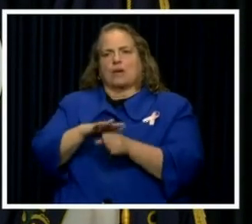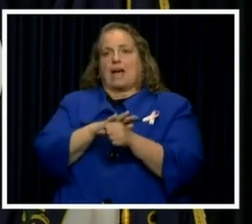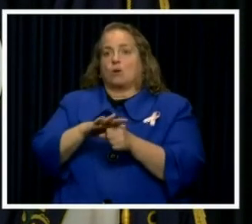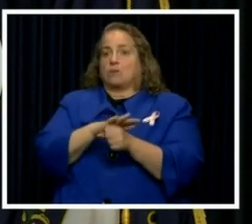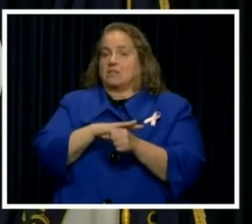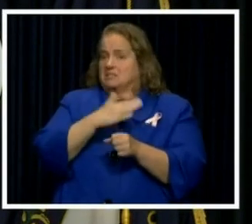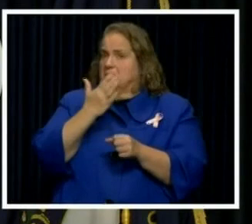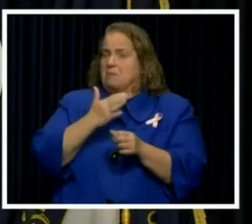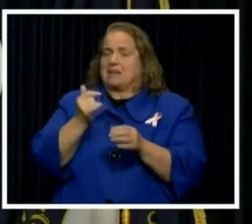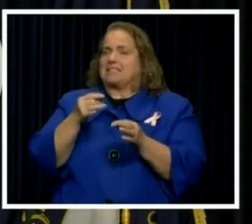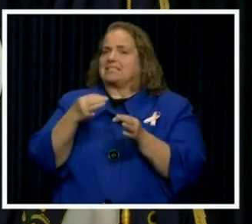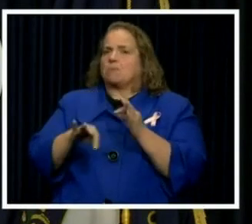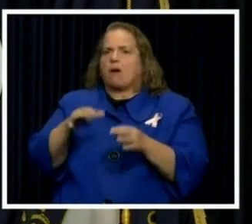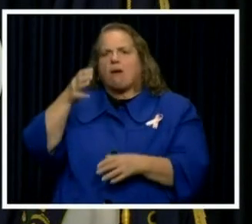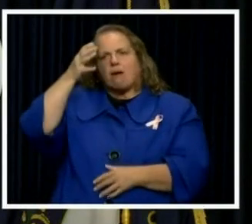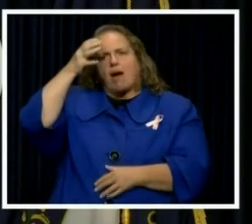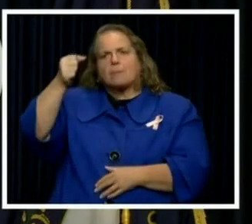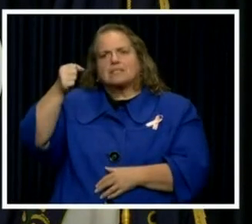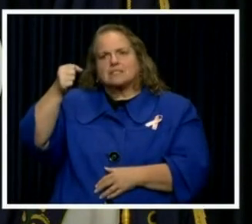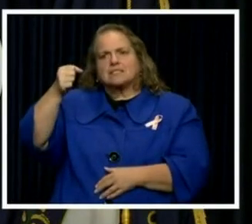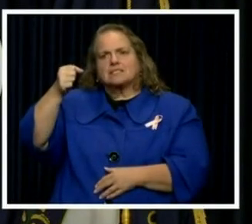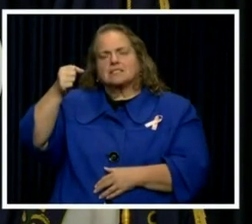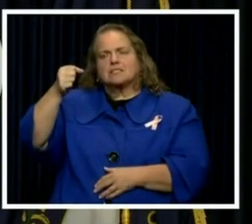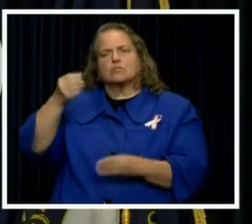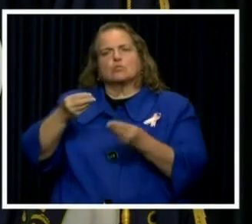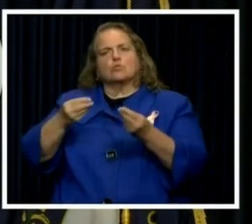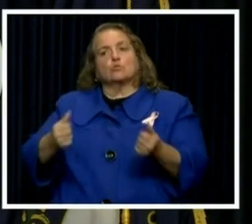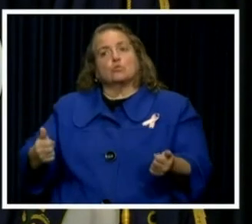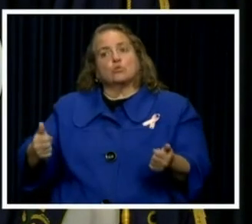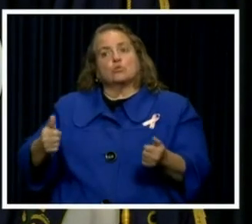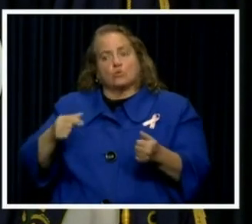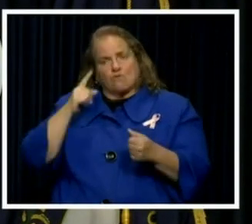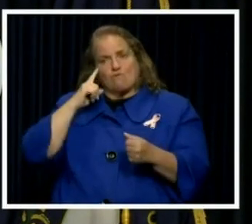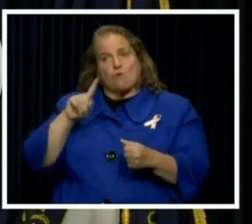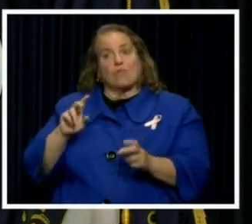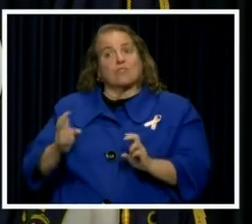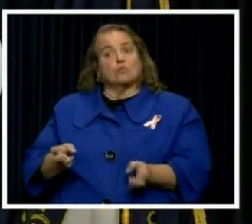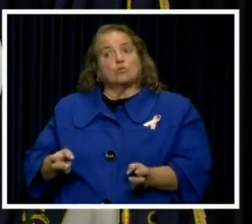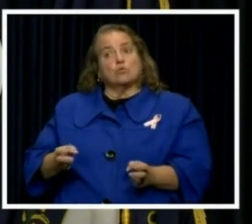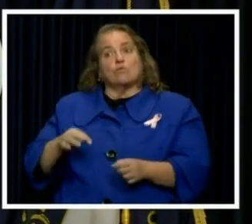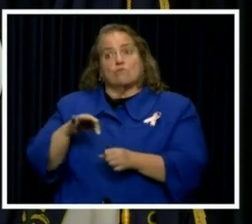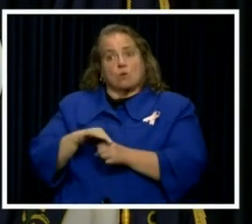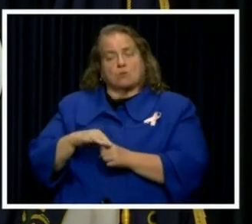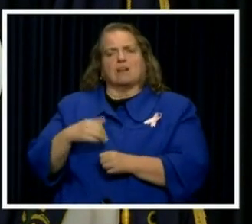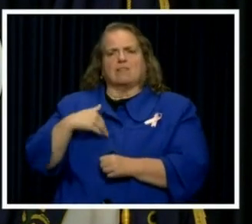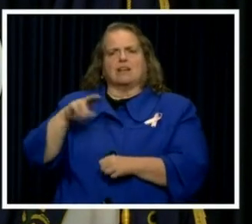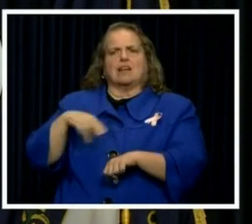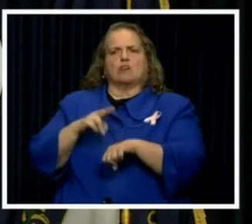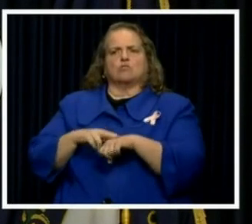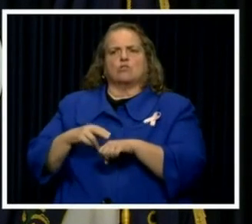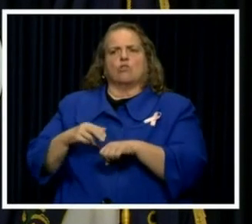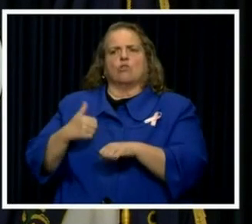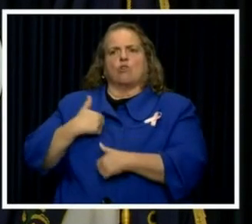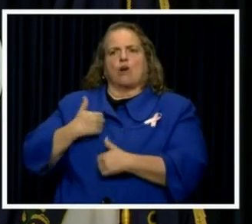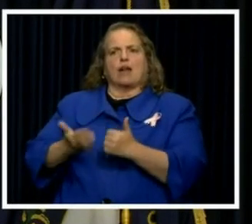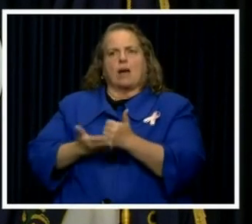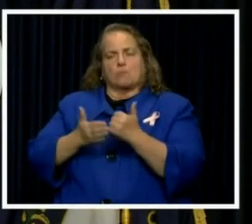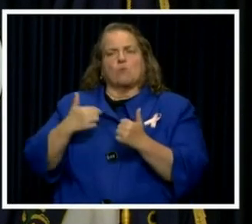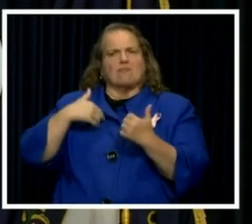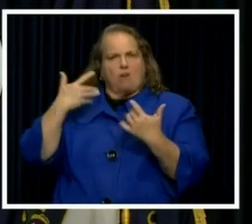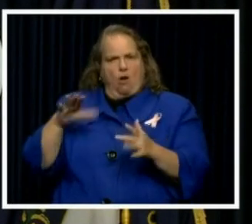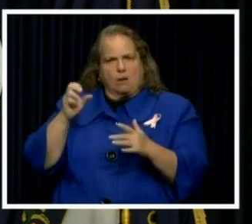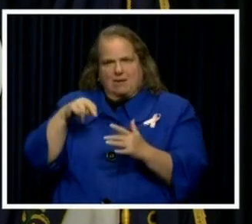simply is kind of a common sense solution for the issue. We've been in contact and